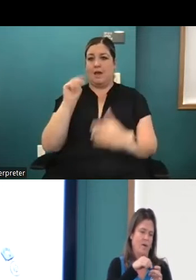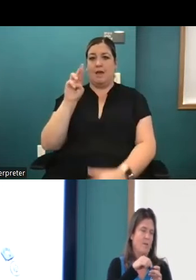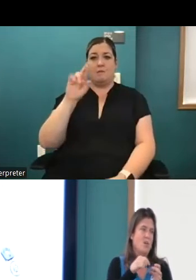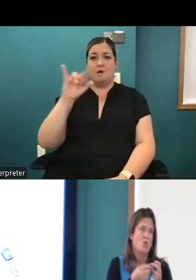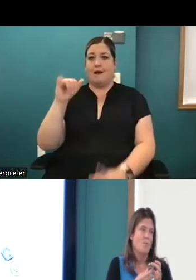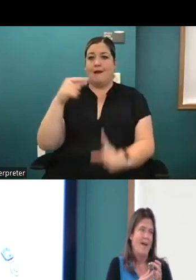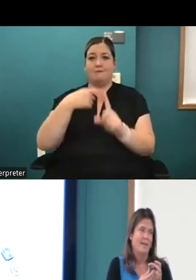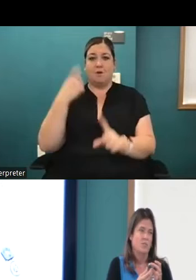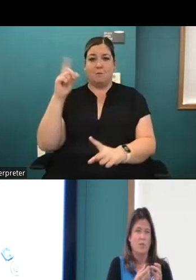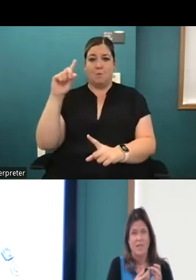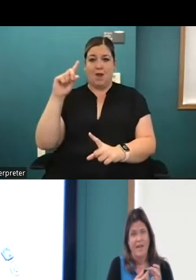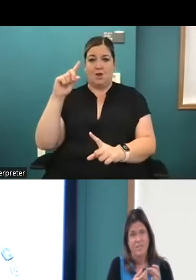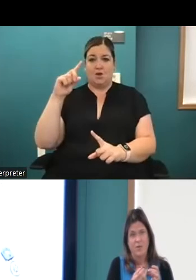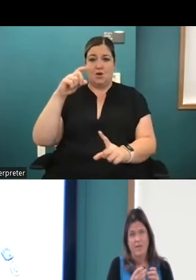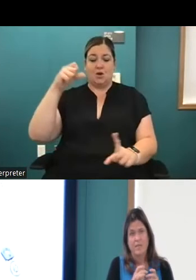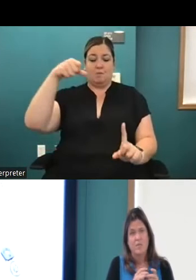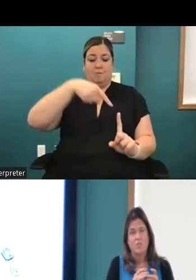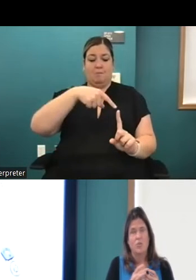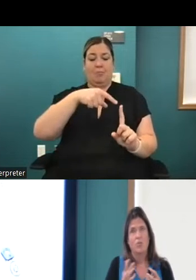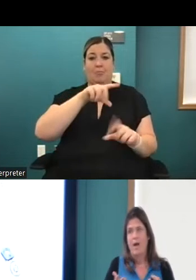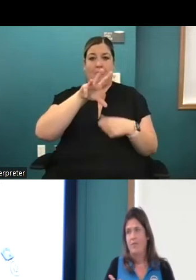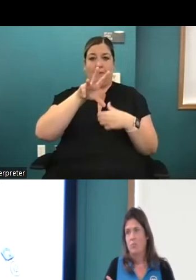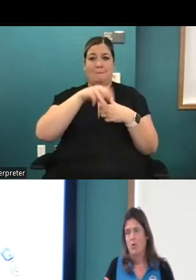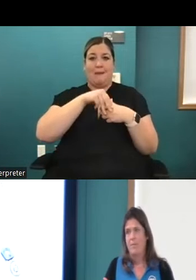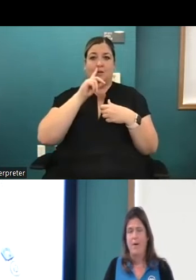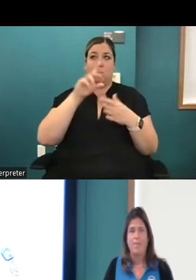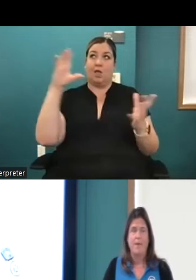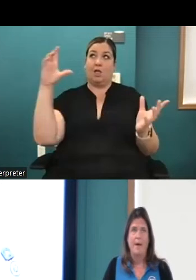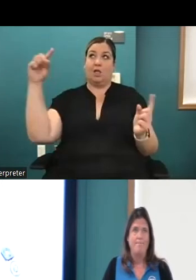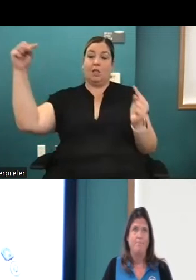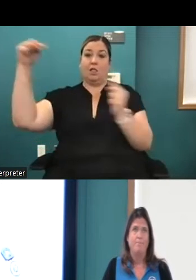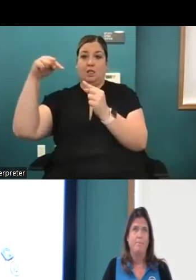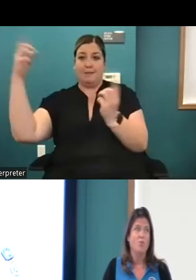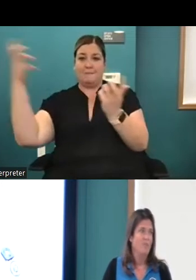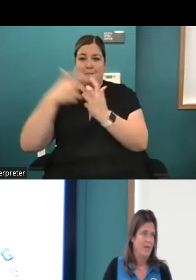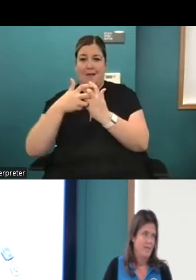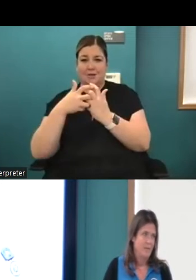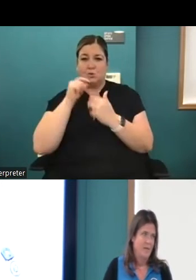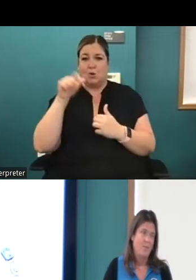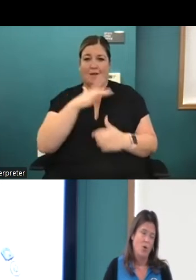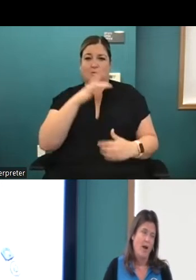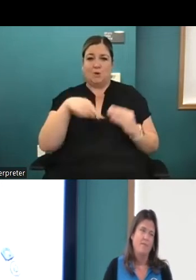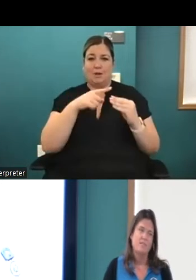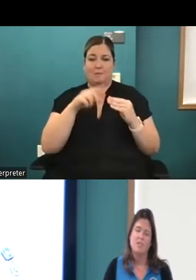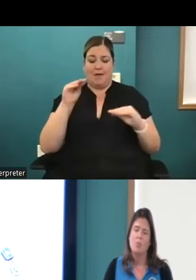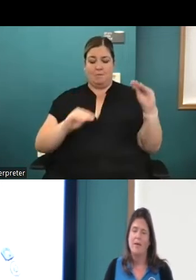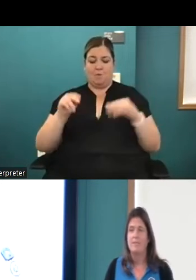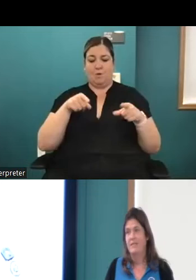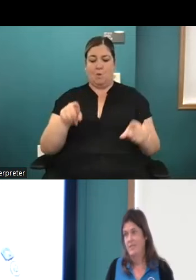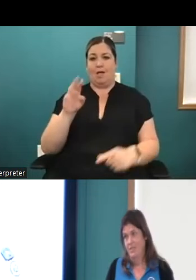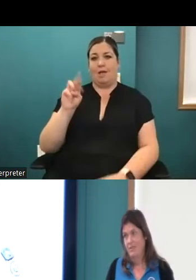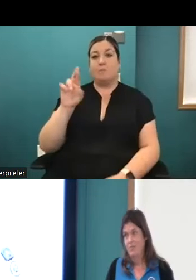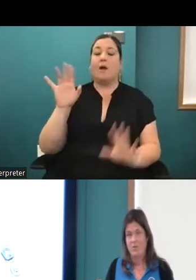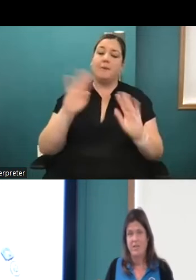coming from, your magnets will align to it. So you don't have to worry about movement in an MRI. Obviously, you want to